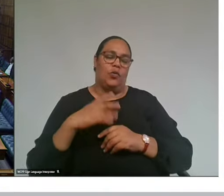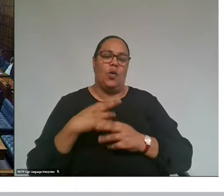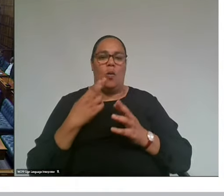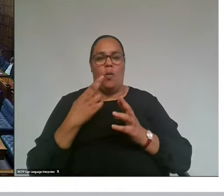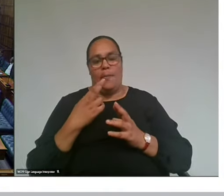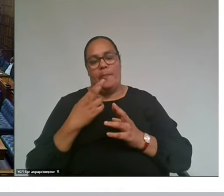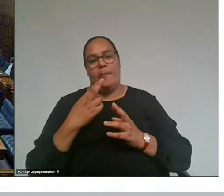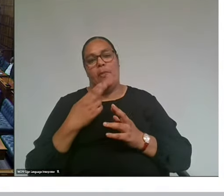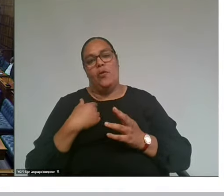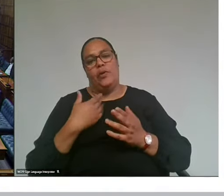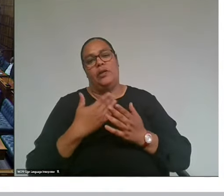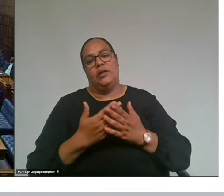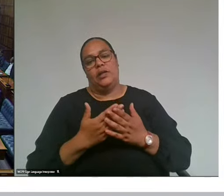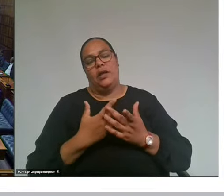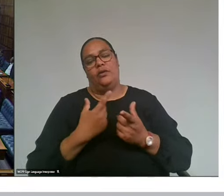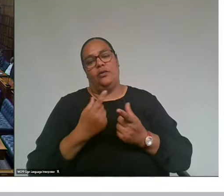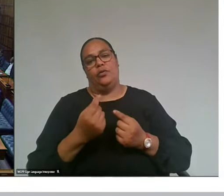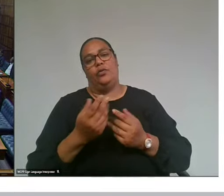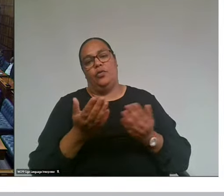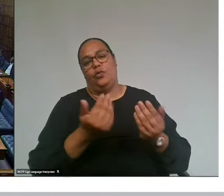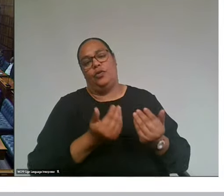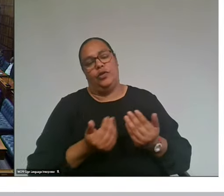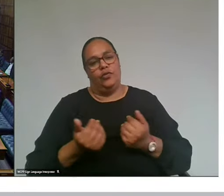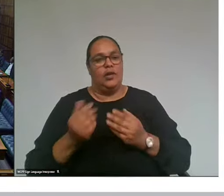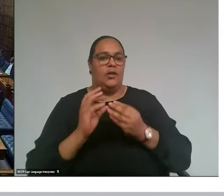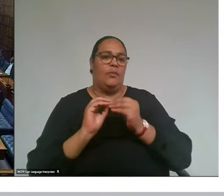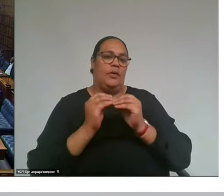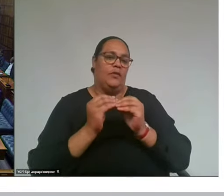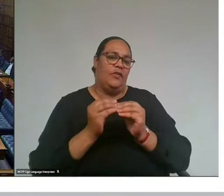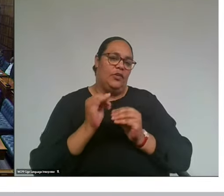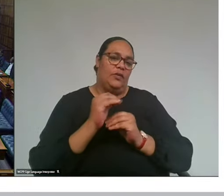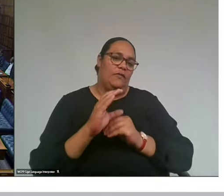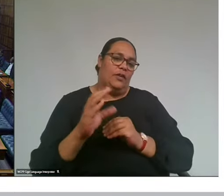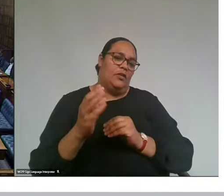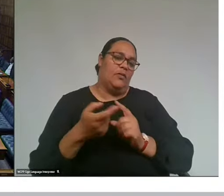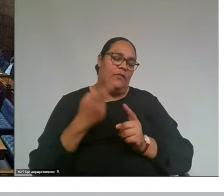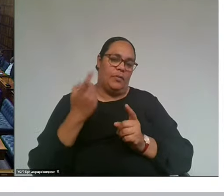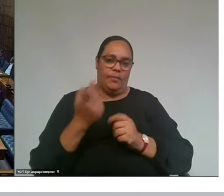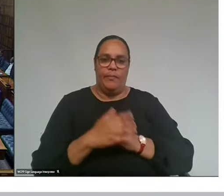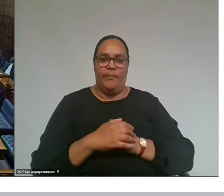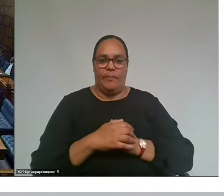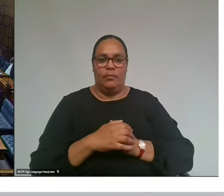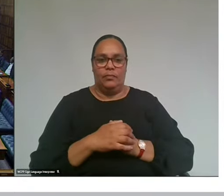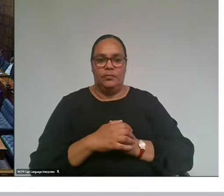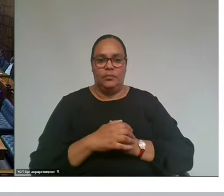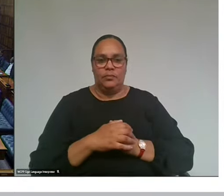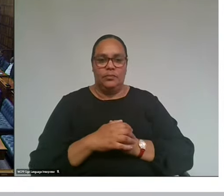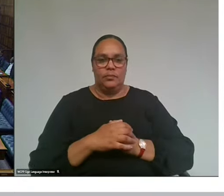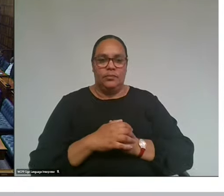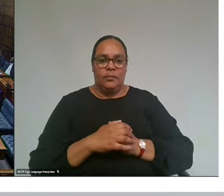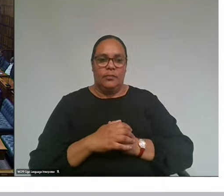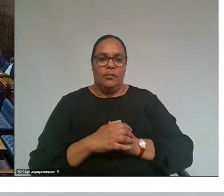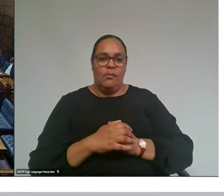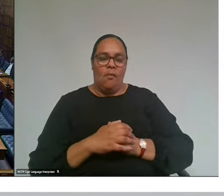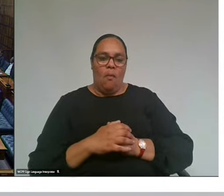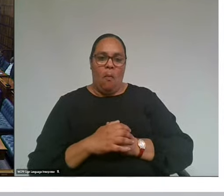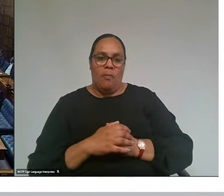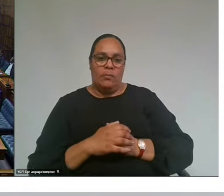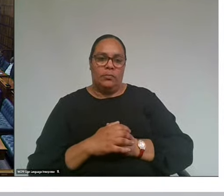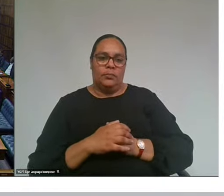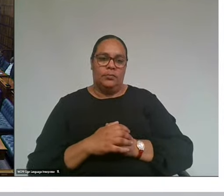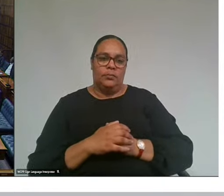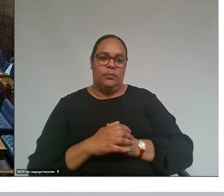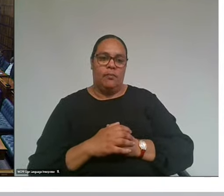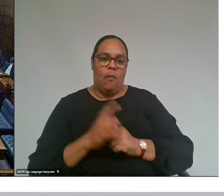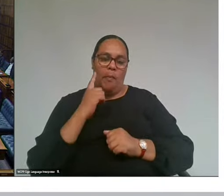to to leverage to attract manufacturing investment from um I think